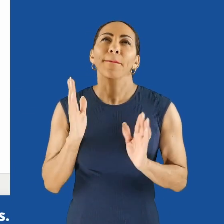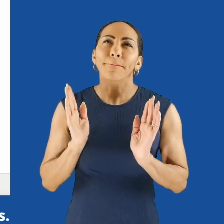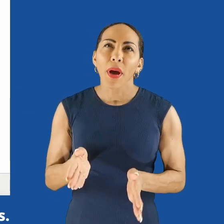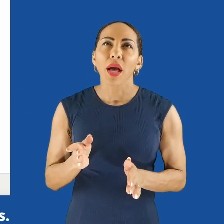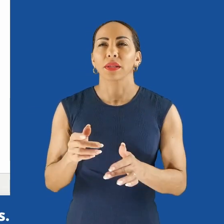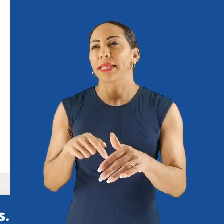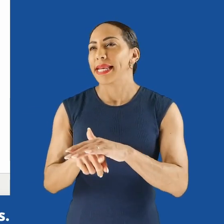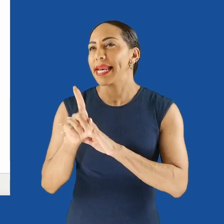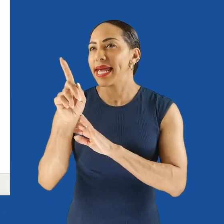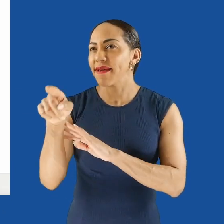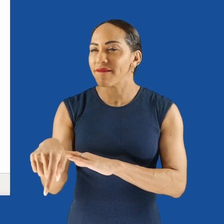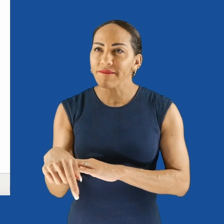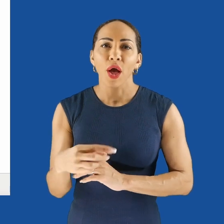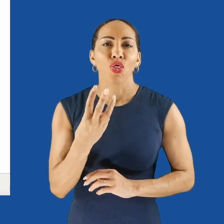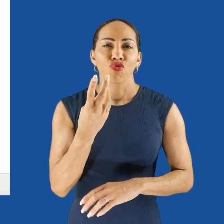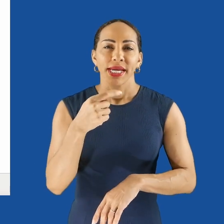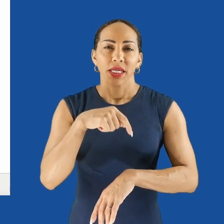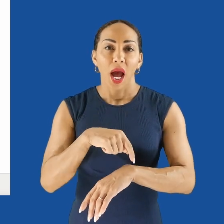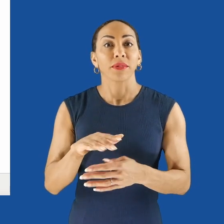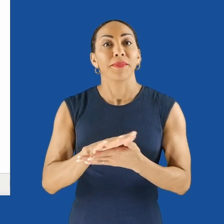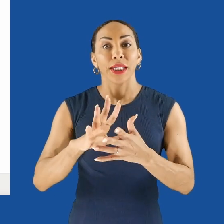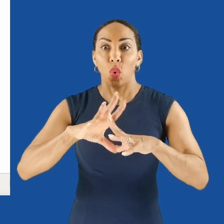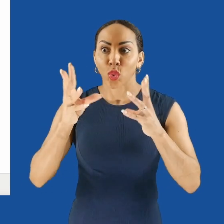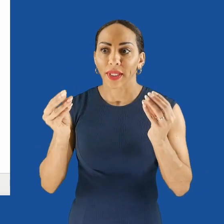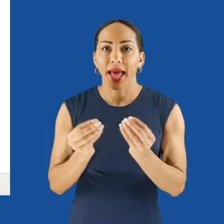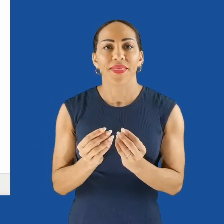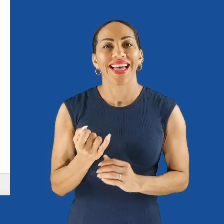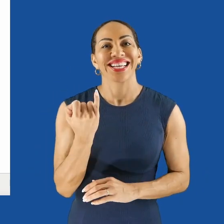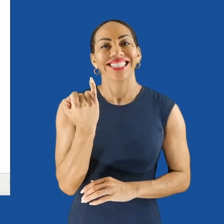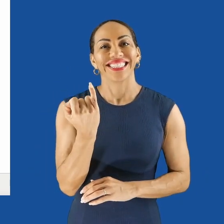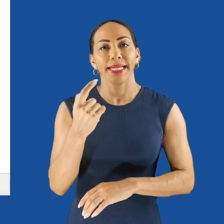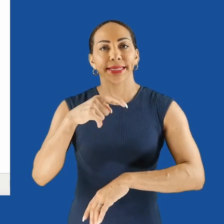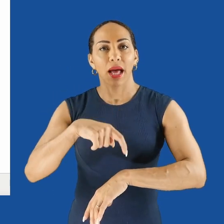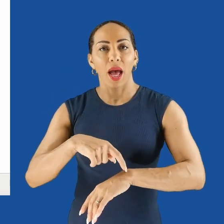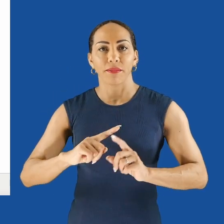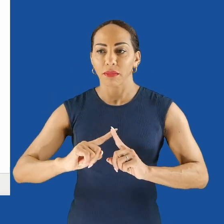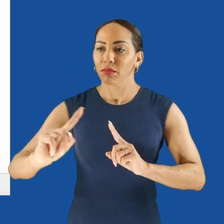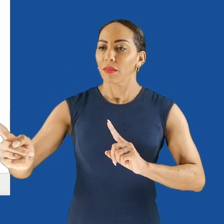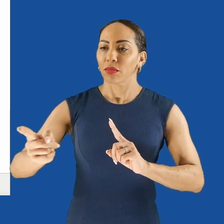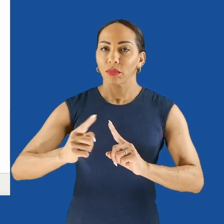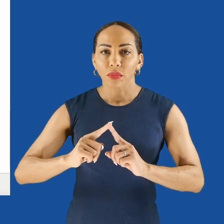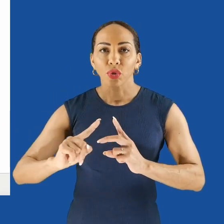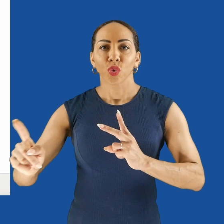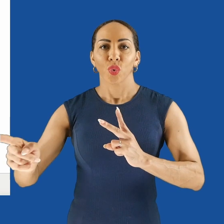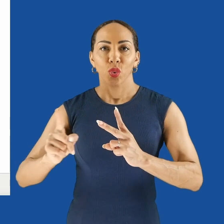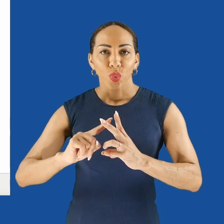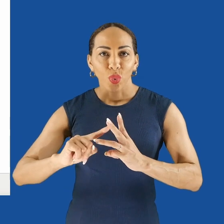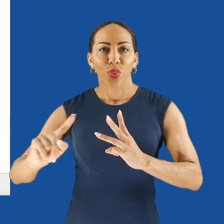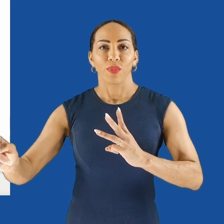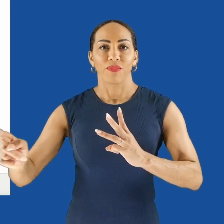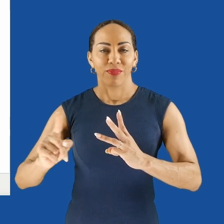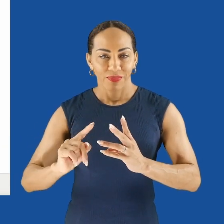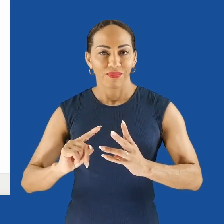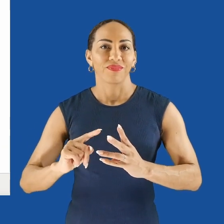for work 3 times. So I'm going to put 6 journeys a week. So that counts for going to work and back again.